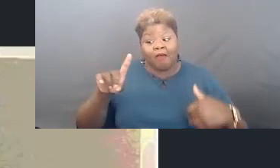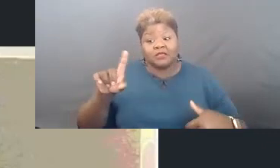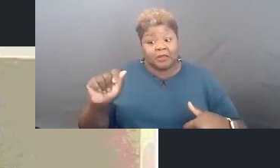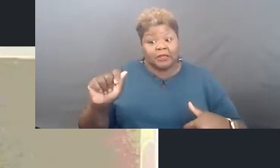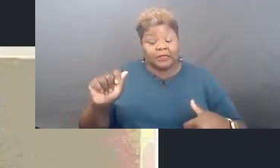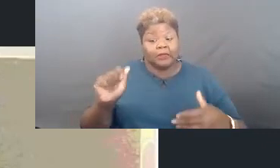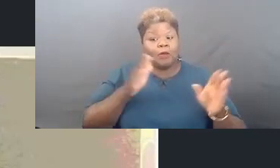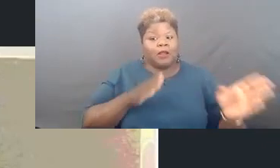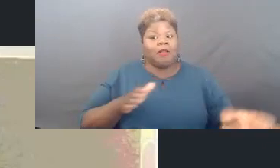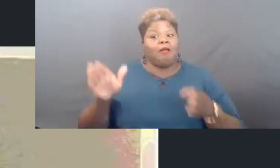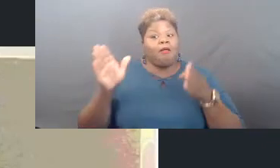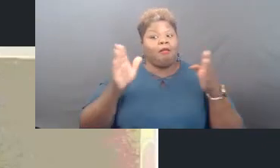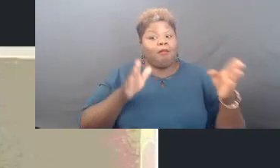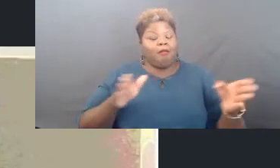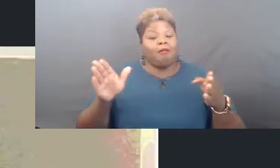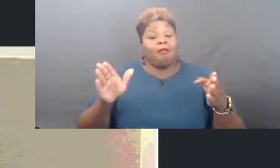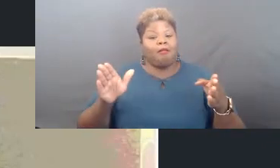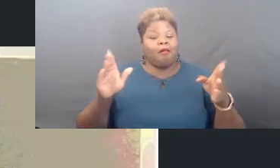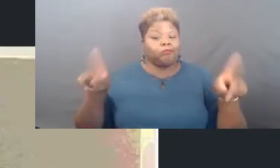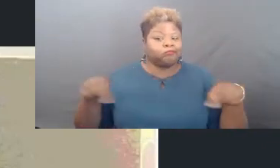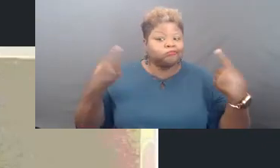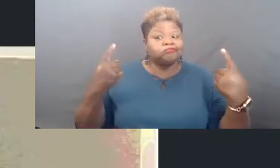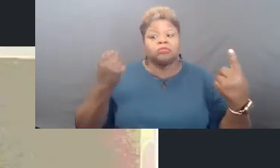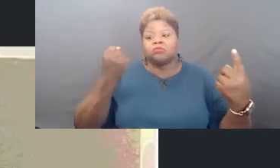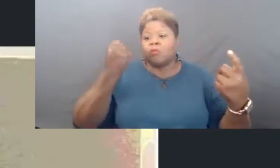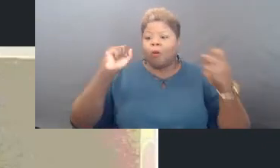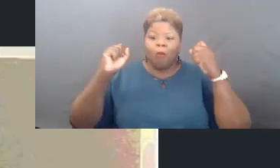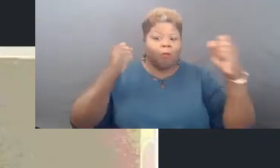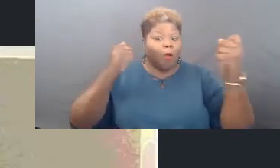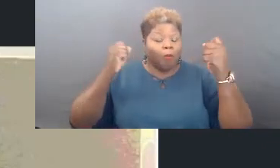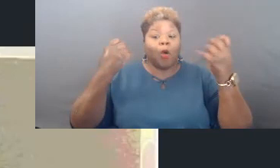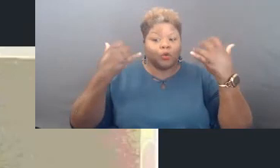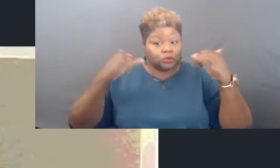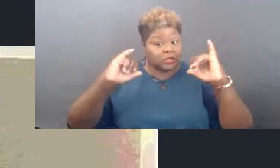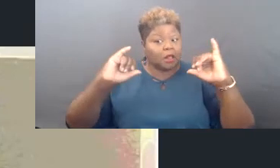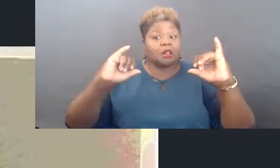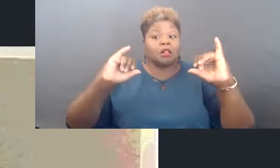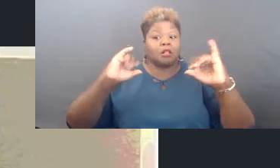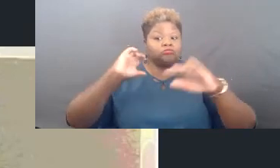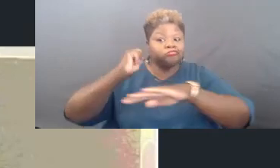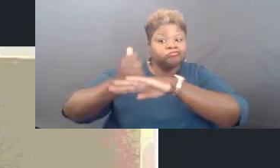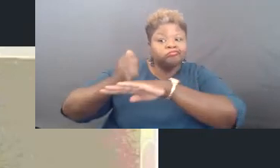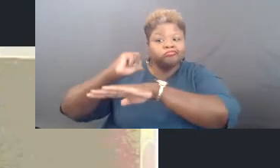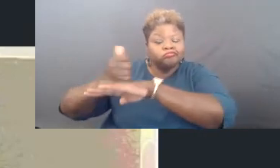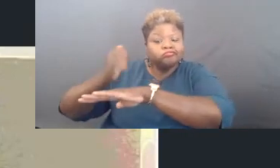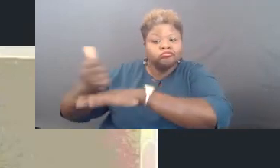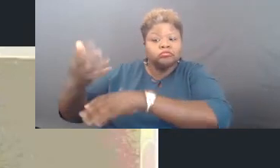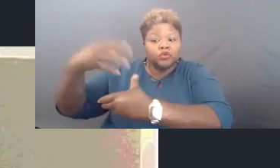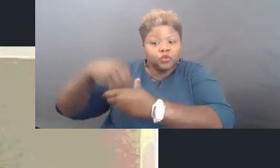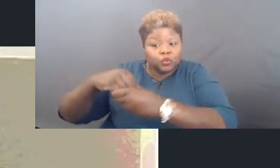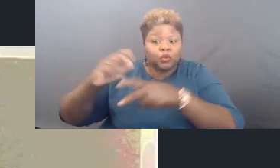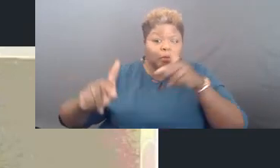their planning throughout the protests, and they continue to do it now. And because of